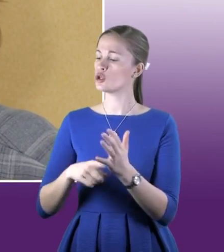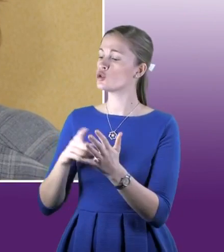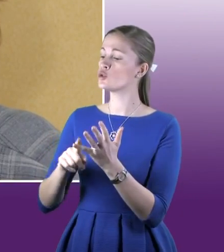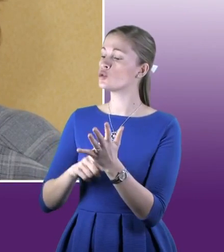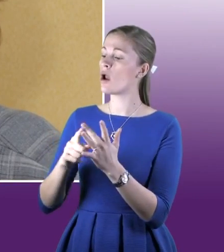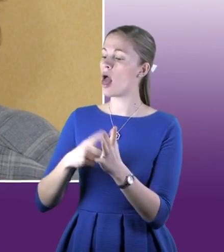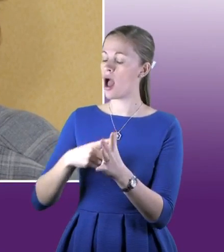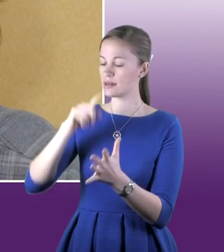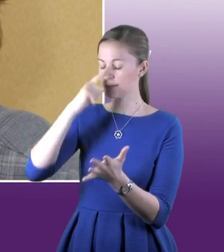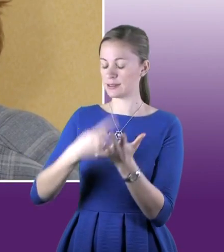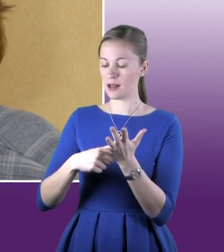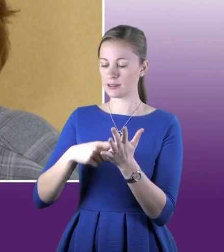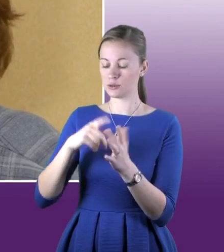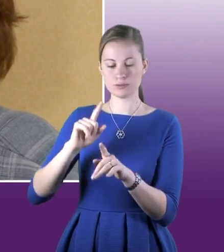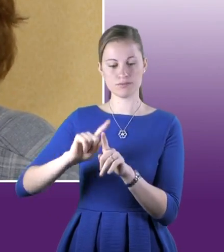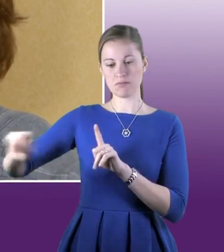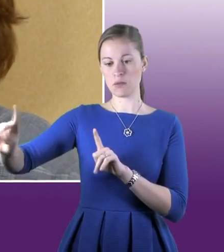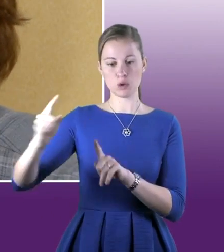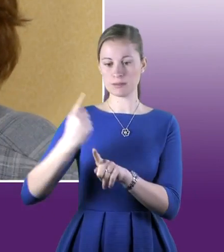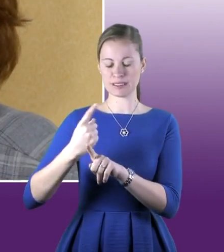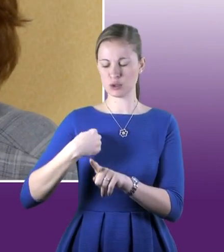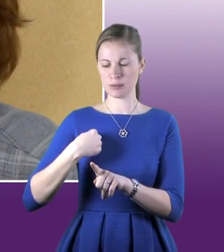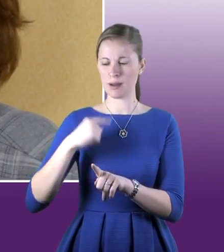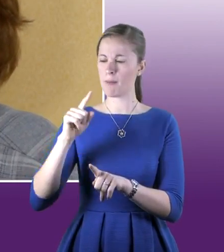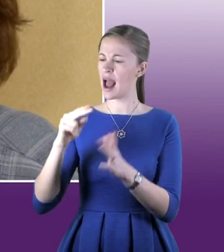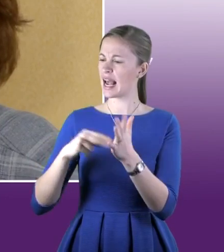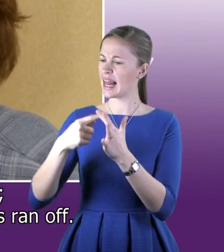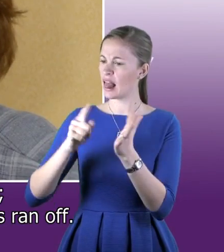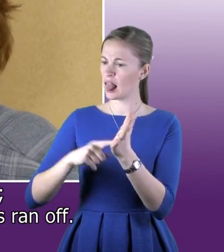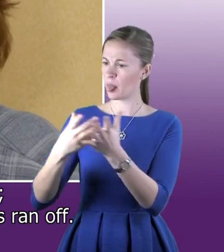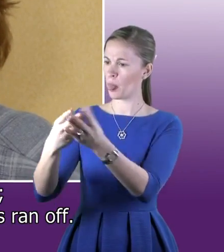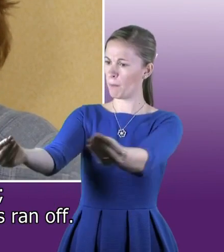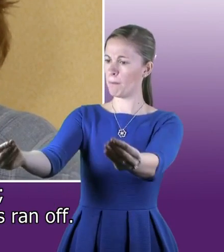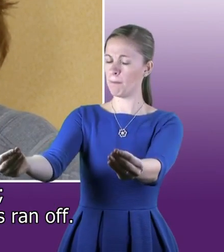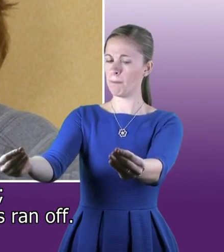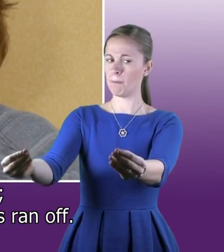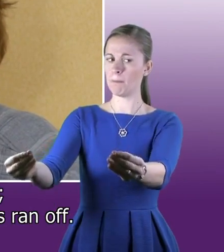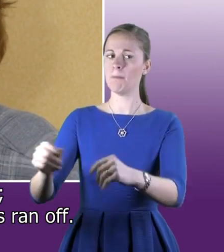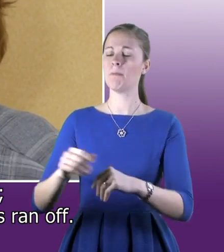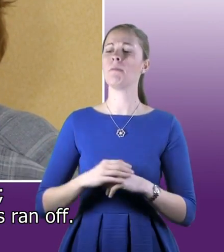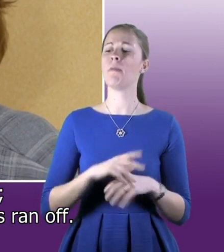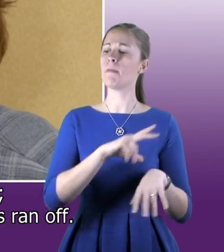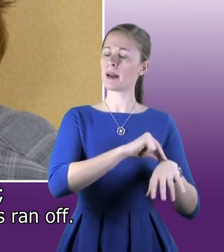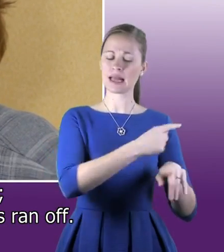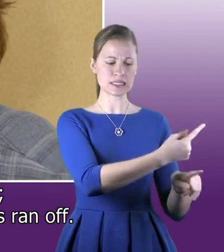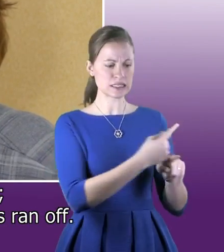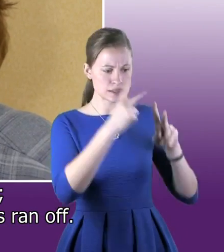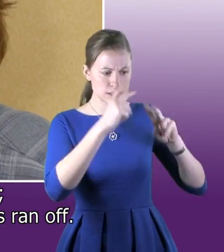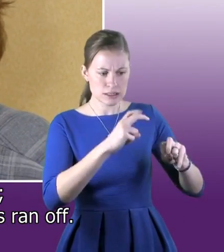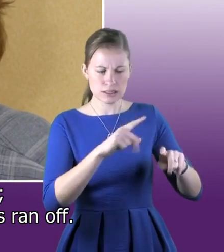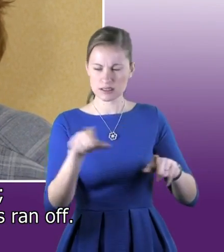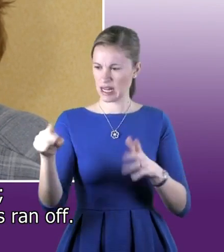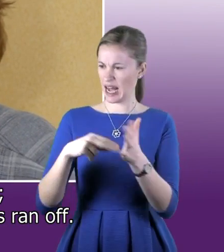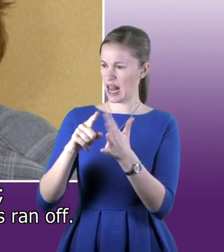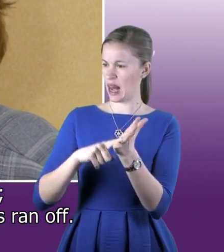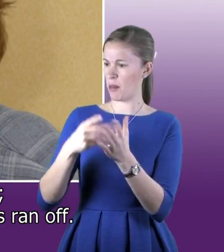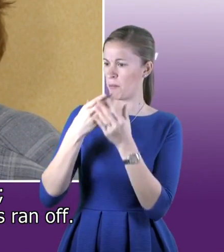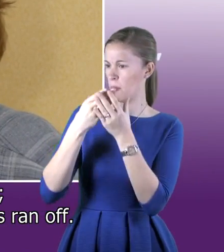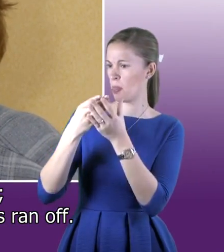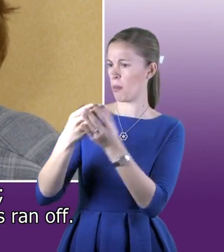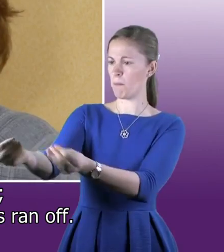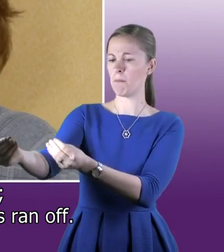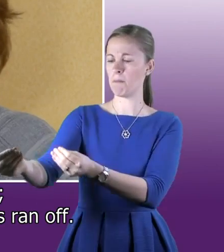Neil disappeared off the scene. He went all slippery when the police appeared. Him and that smile